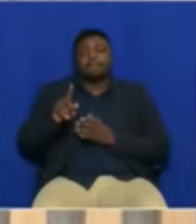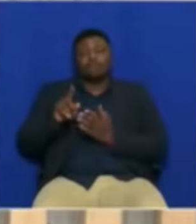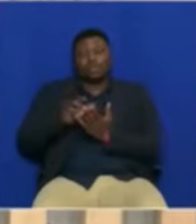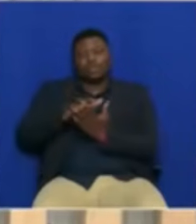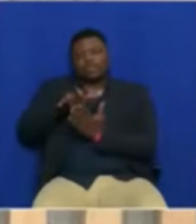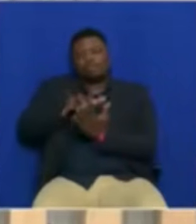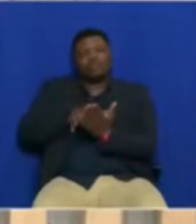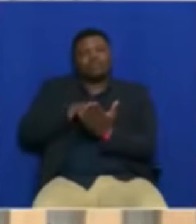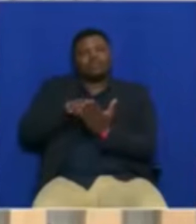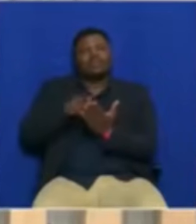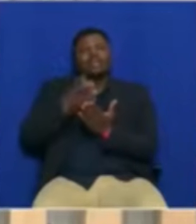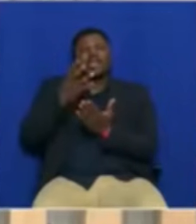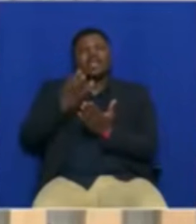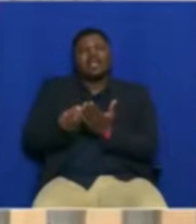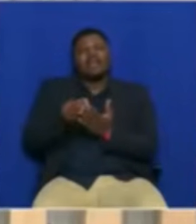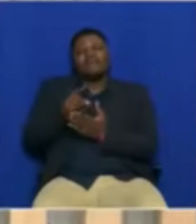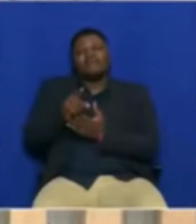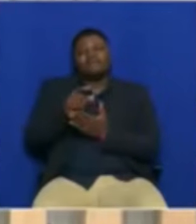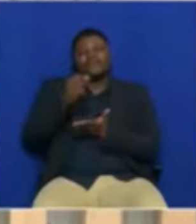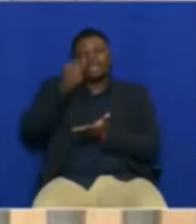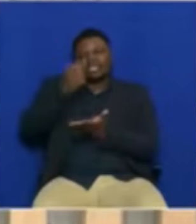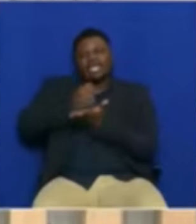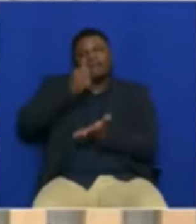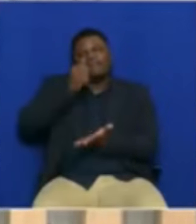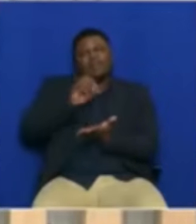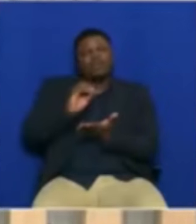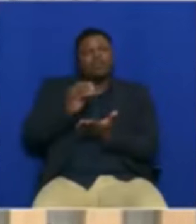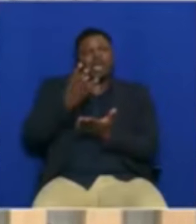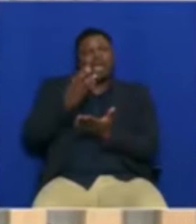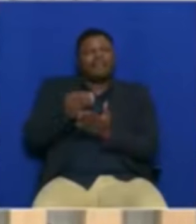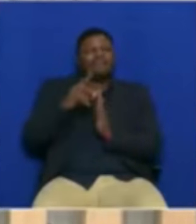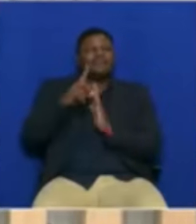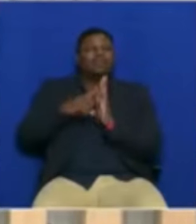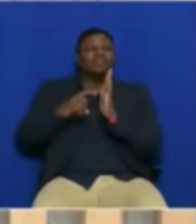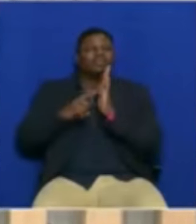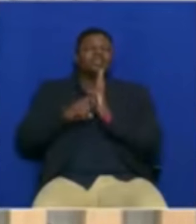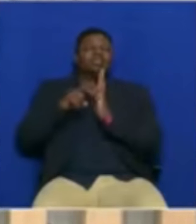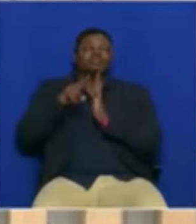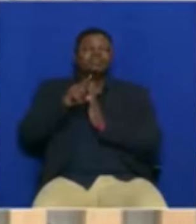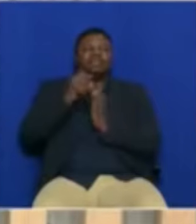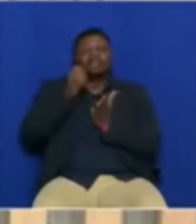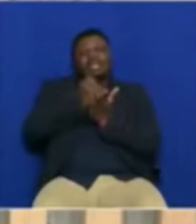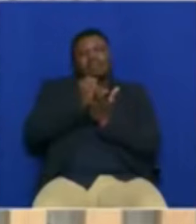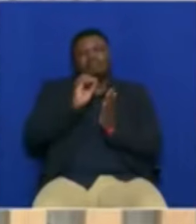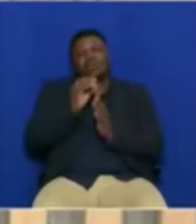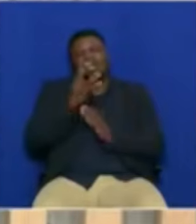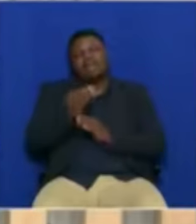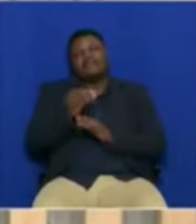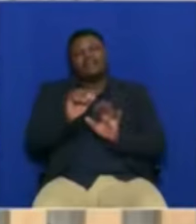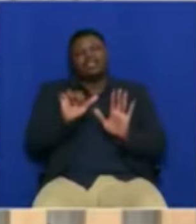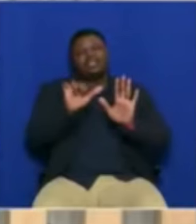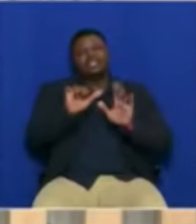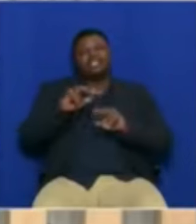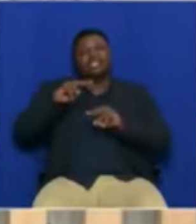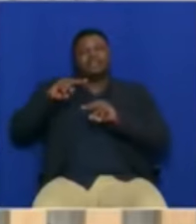you'd have a stamp, a date stamp. I have it as 6th of February